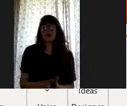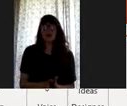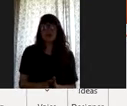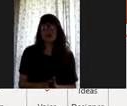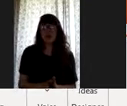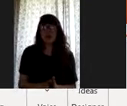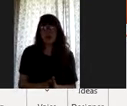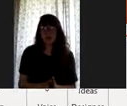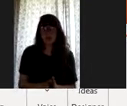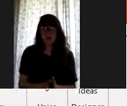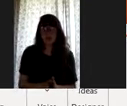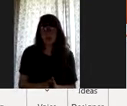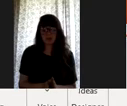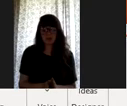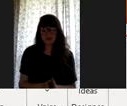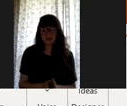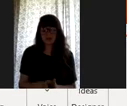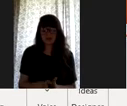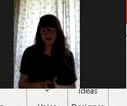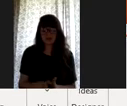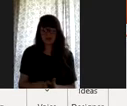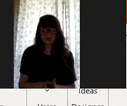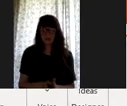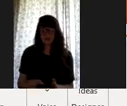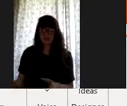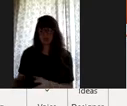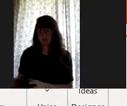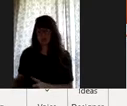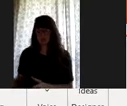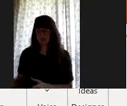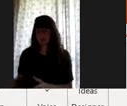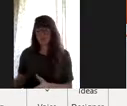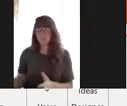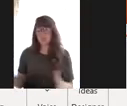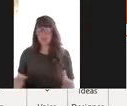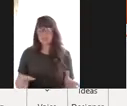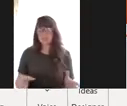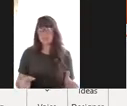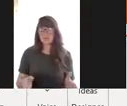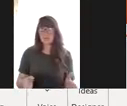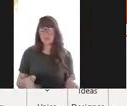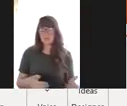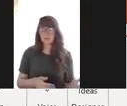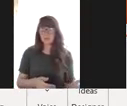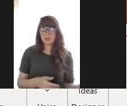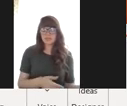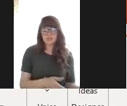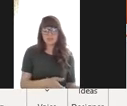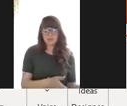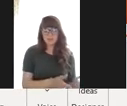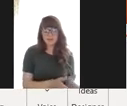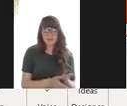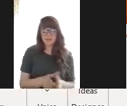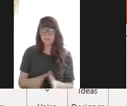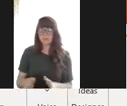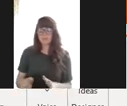one of the things that Charlie had taught early on with our kids with the chart method is trying to get them to realize that there's like